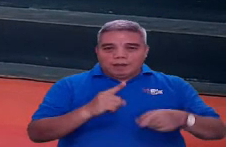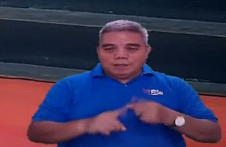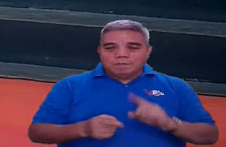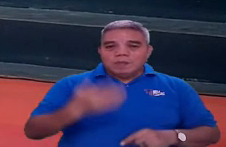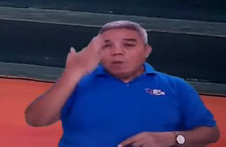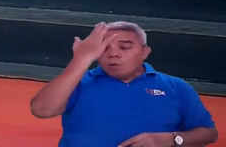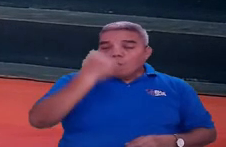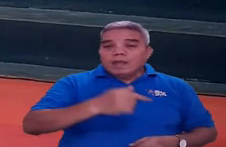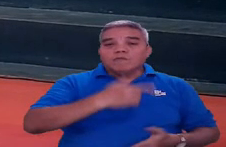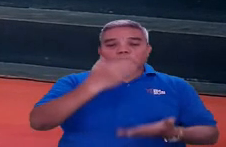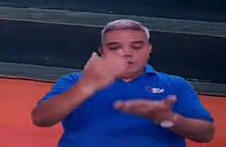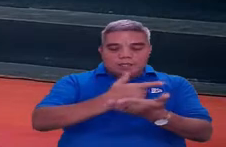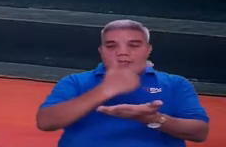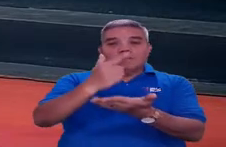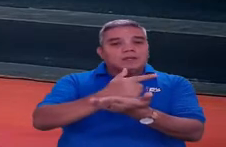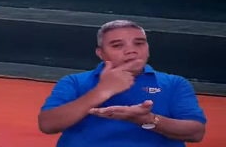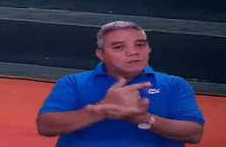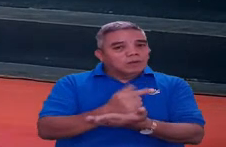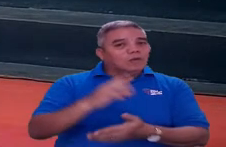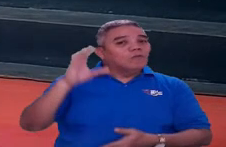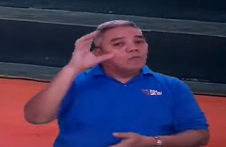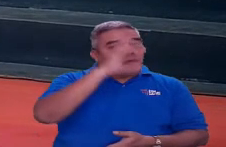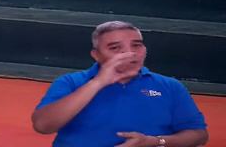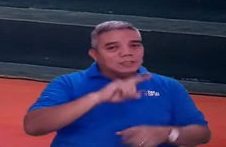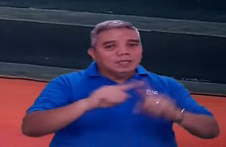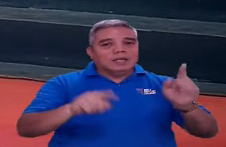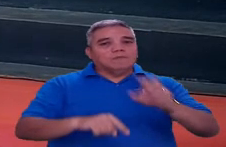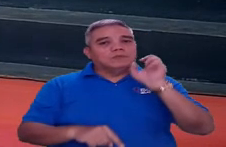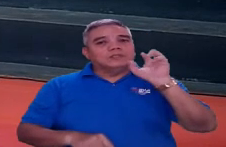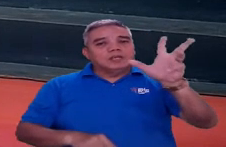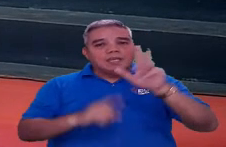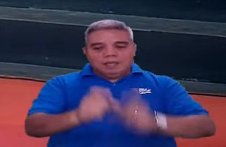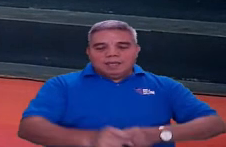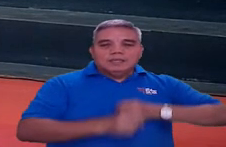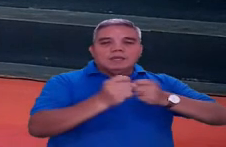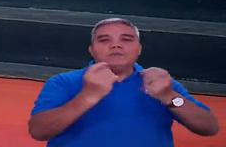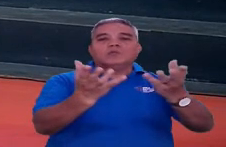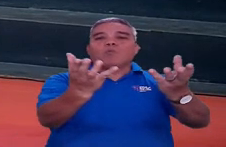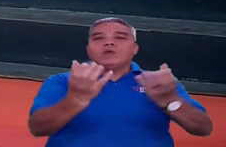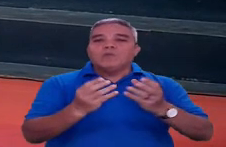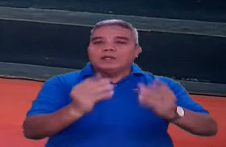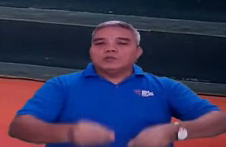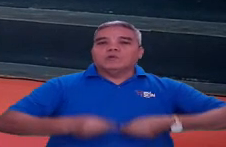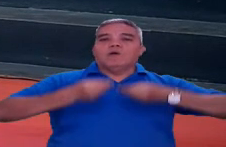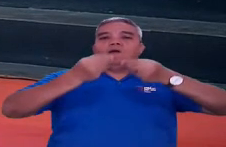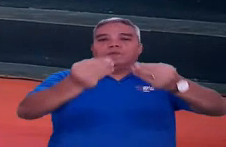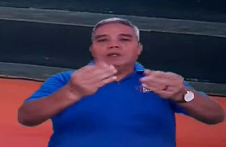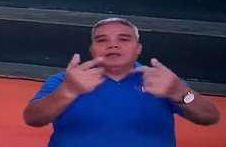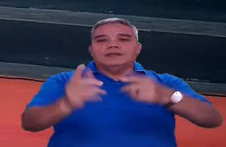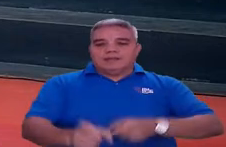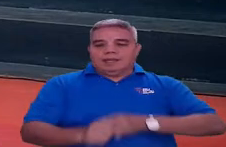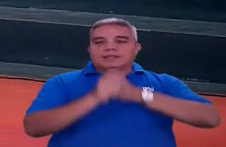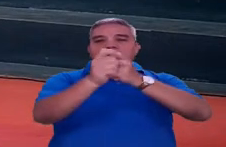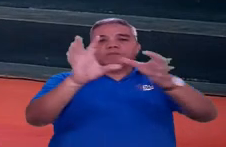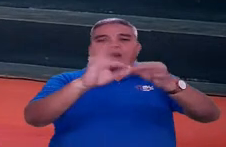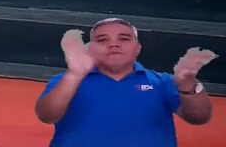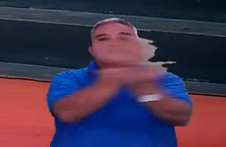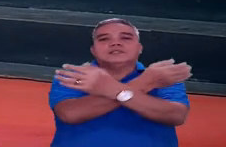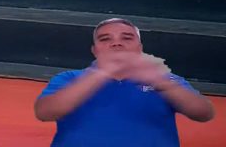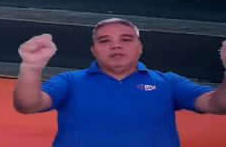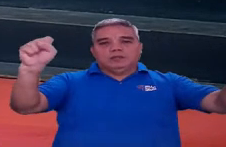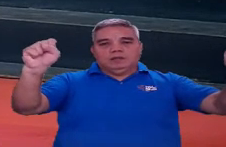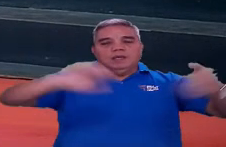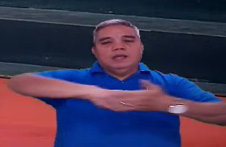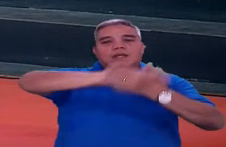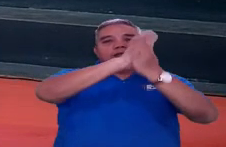Why? For the sake of the gospel. For the sake of the free gift that we want to offer to them, the gift of salvation. Let